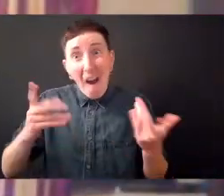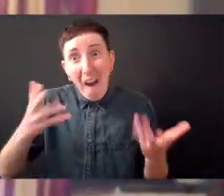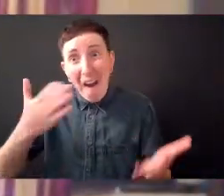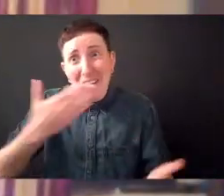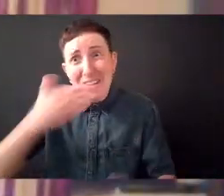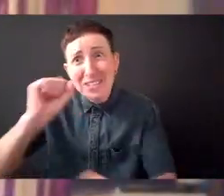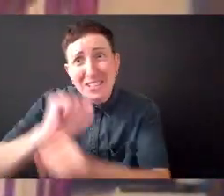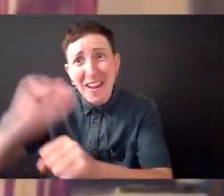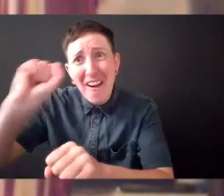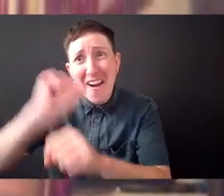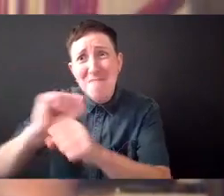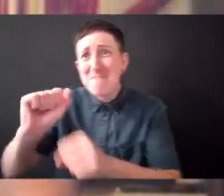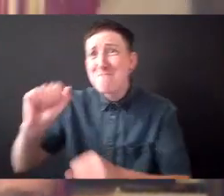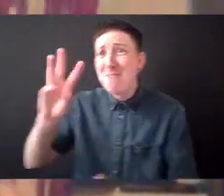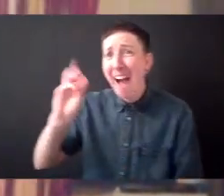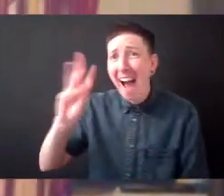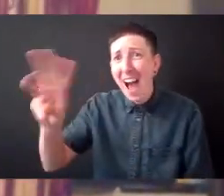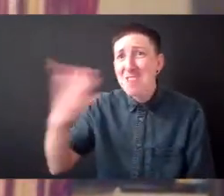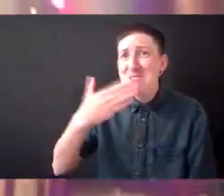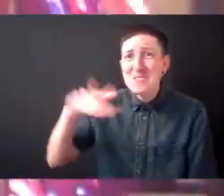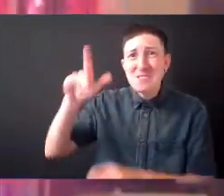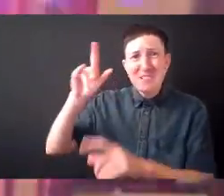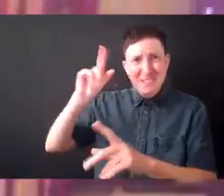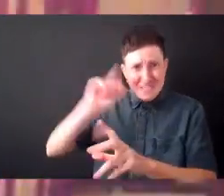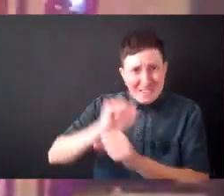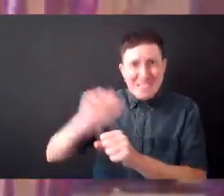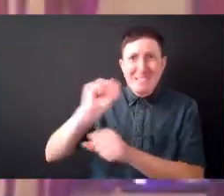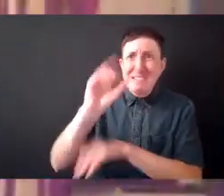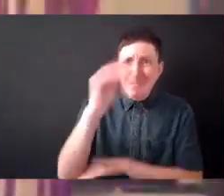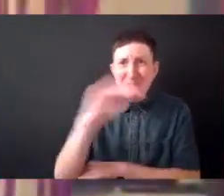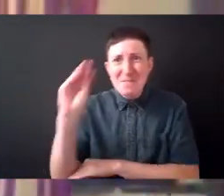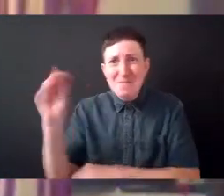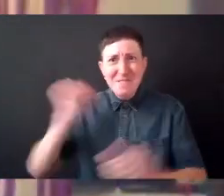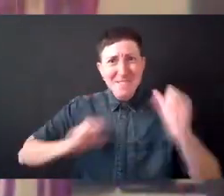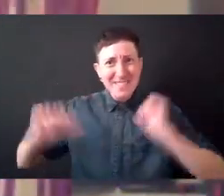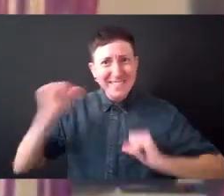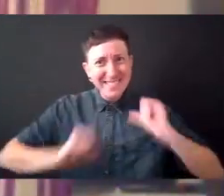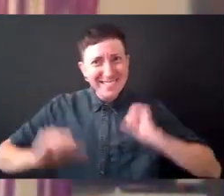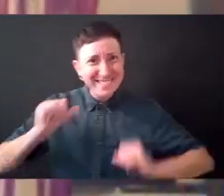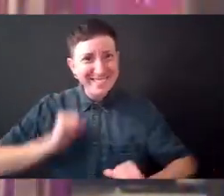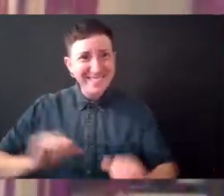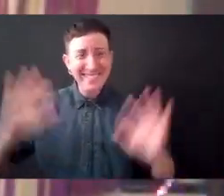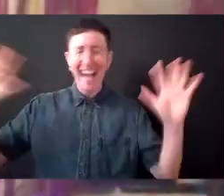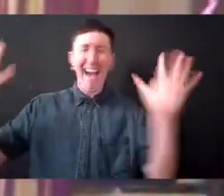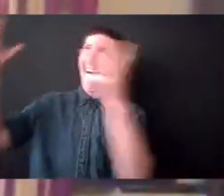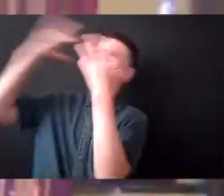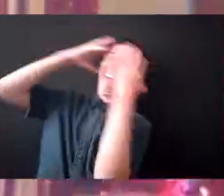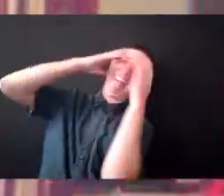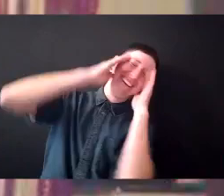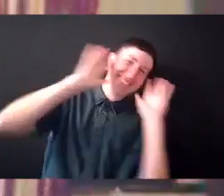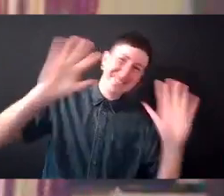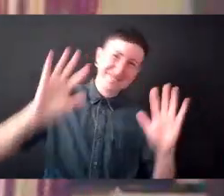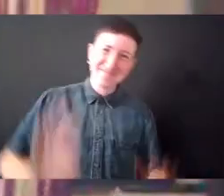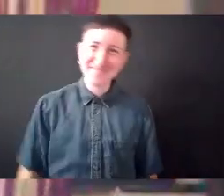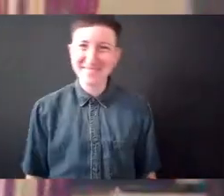Wow, what a performance that was. So, oh gosh, I'm attacked.